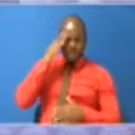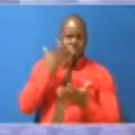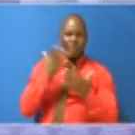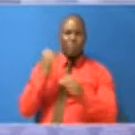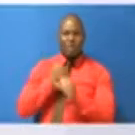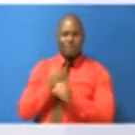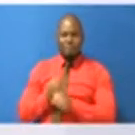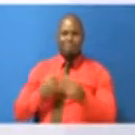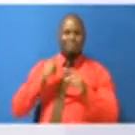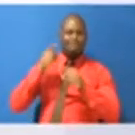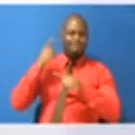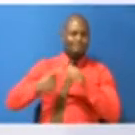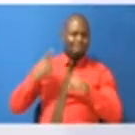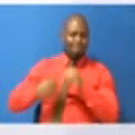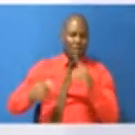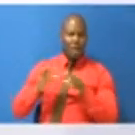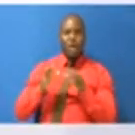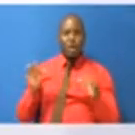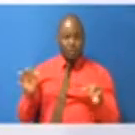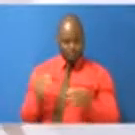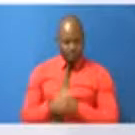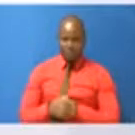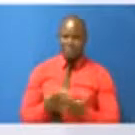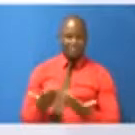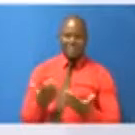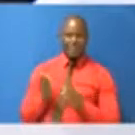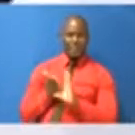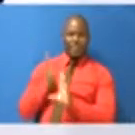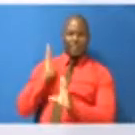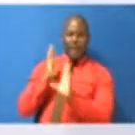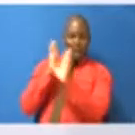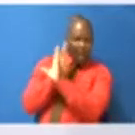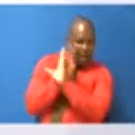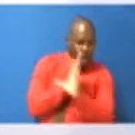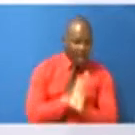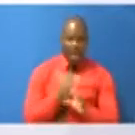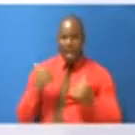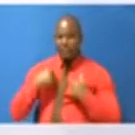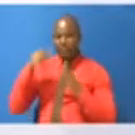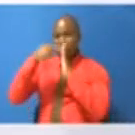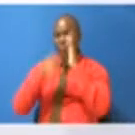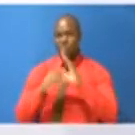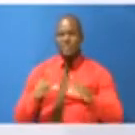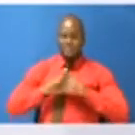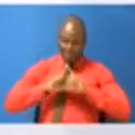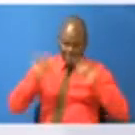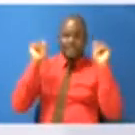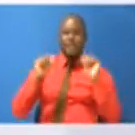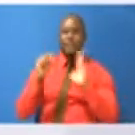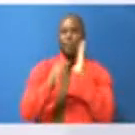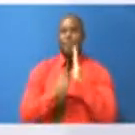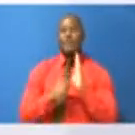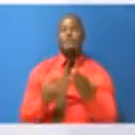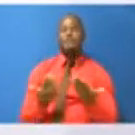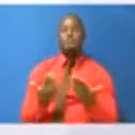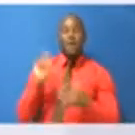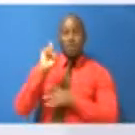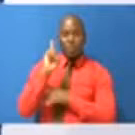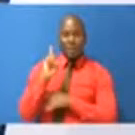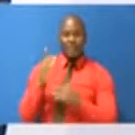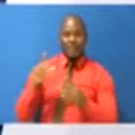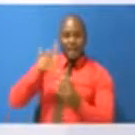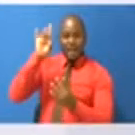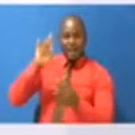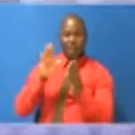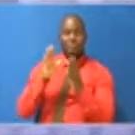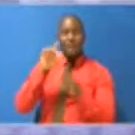we've worked with many years um you know don't don't run away and hide behind them when you don't have the point just say the point as it is because the robin's electing you